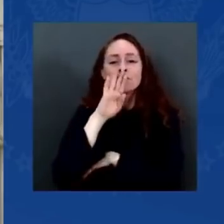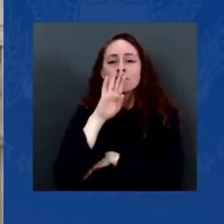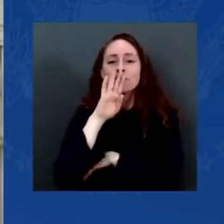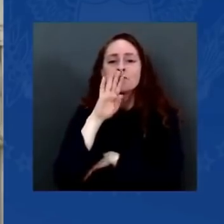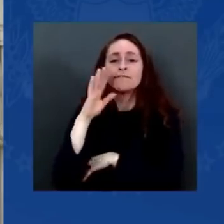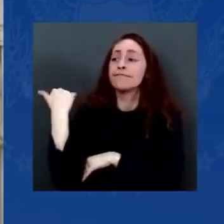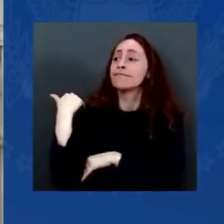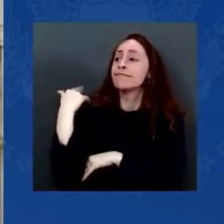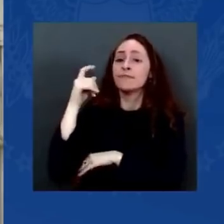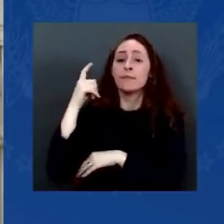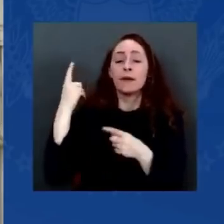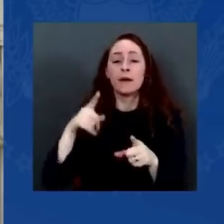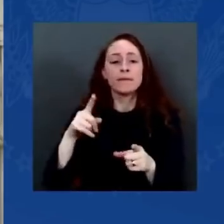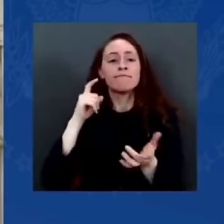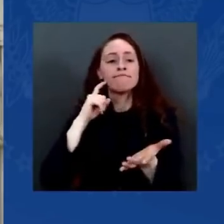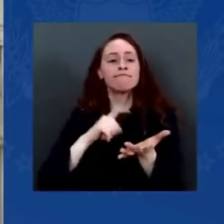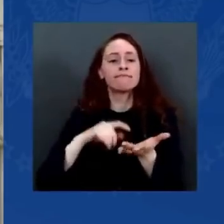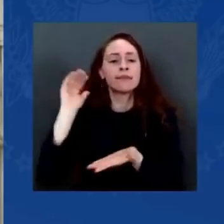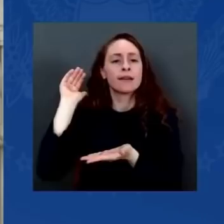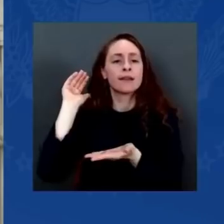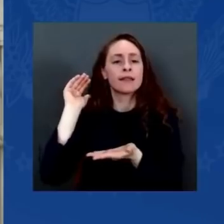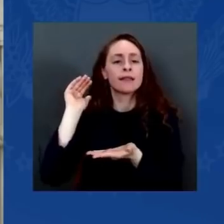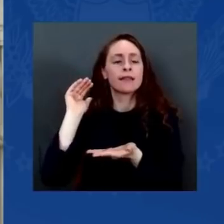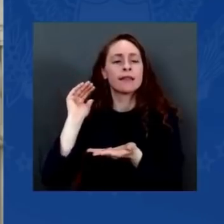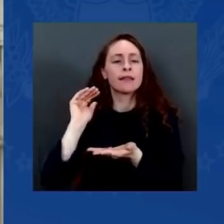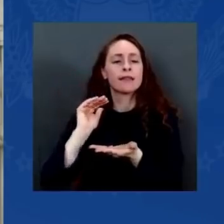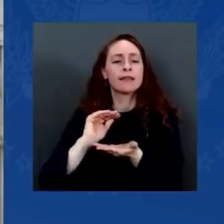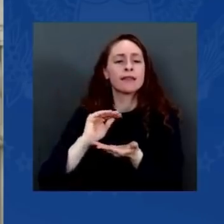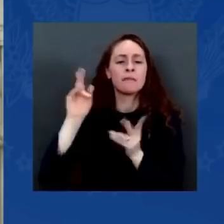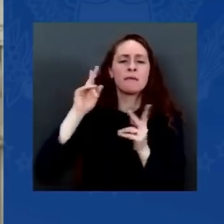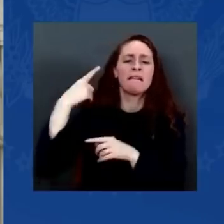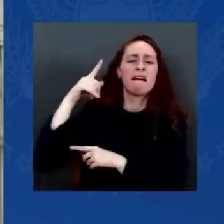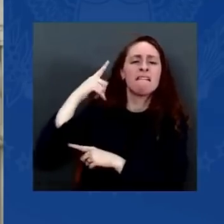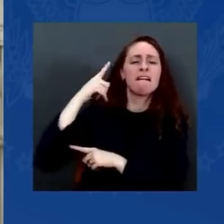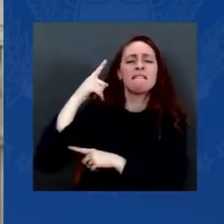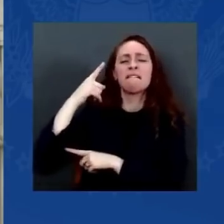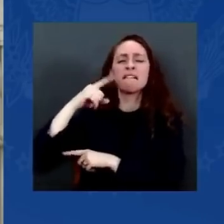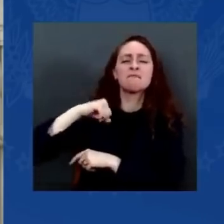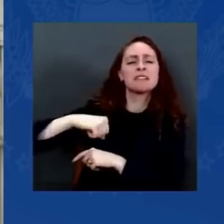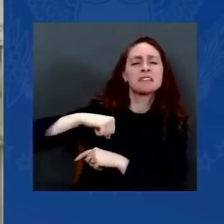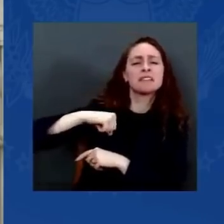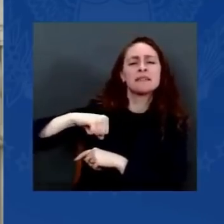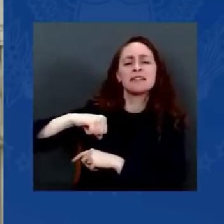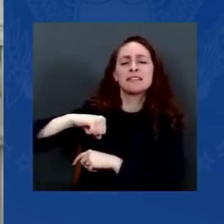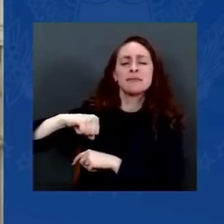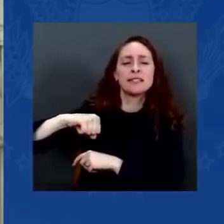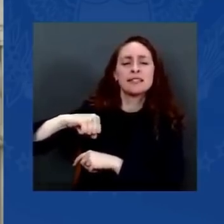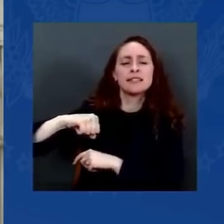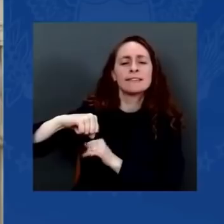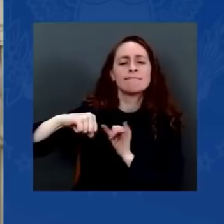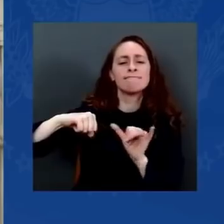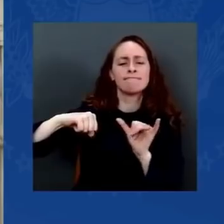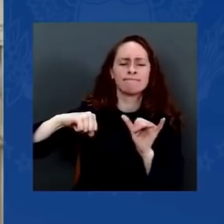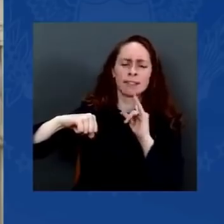own choices. But those choices have been fueled by dangerous misinformation on cable TV and social media.